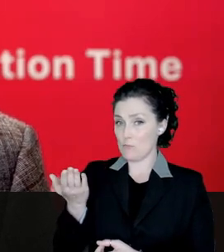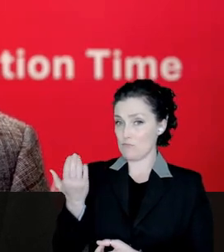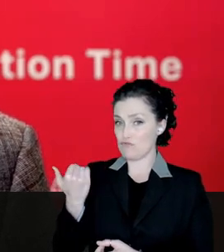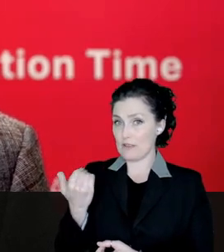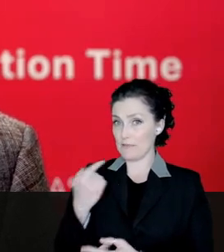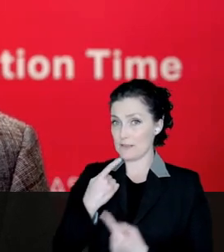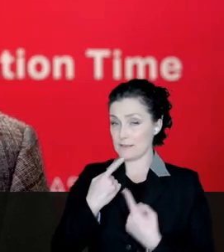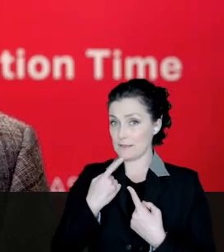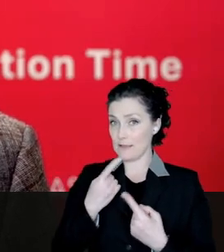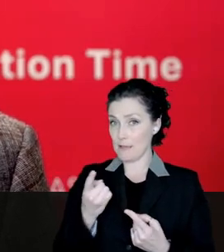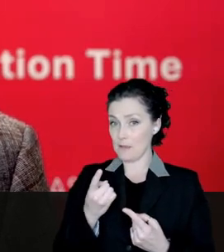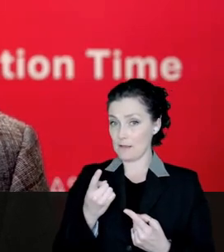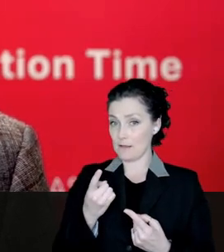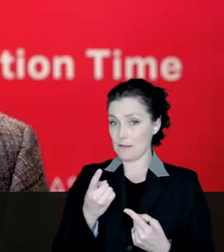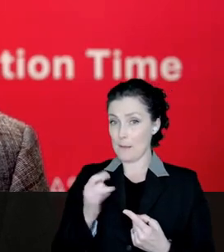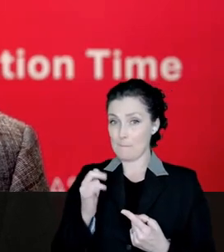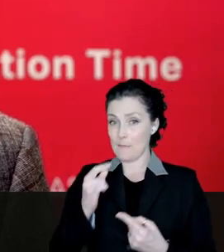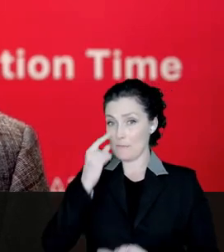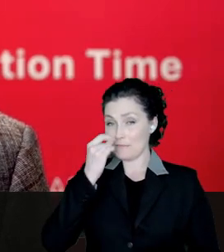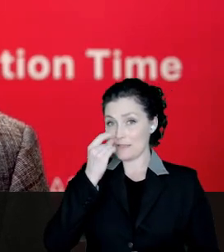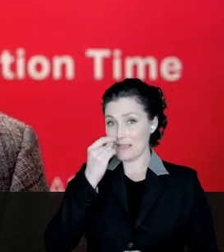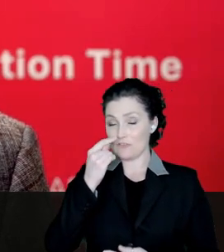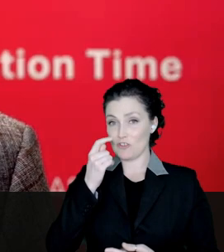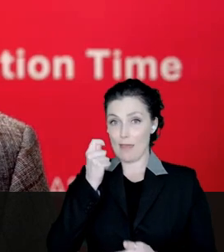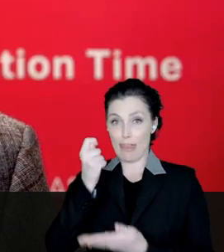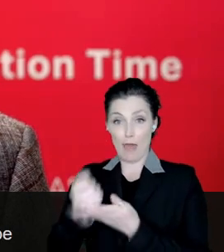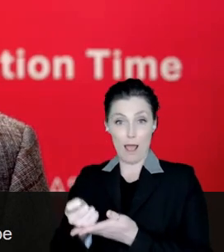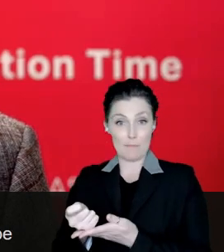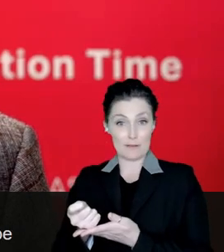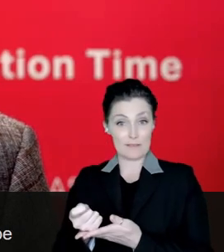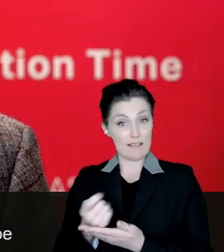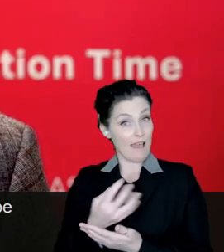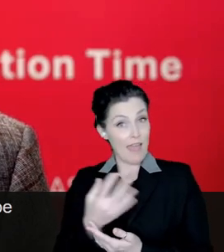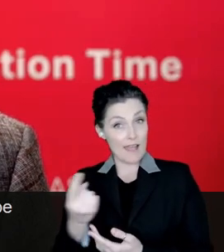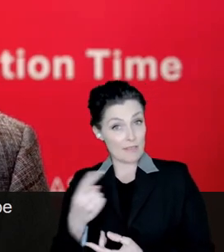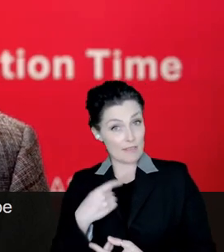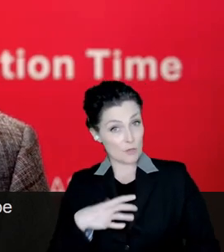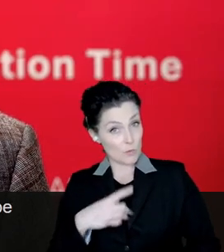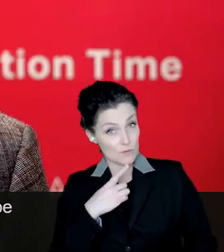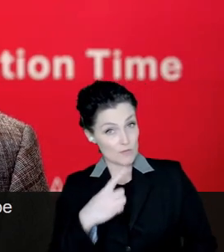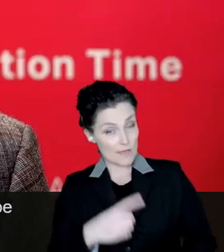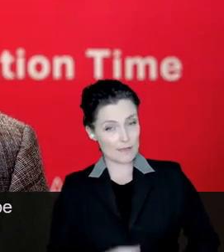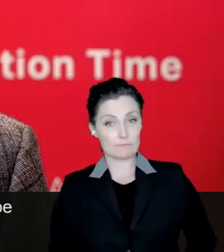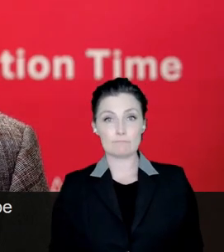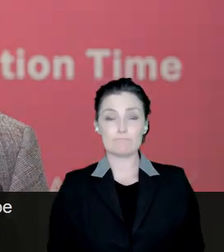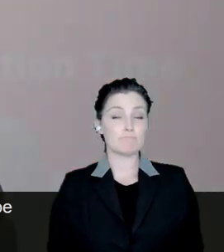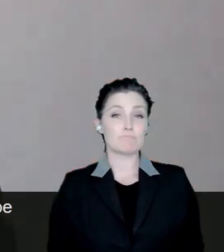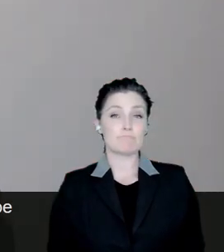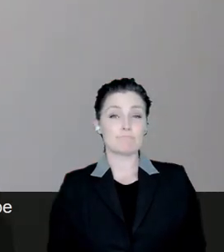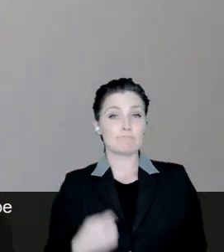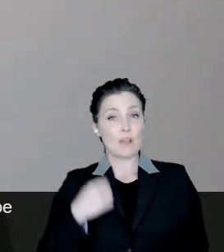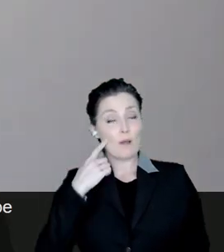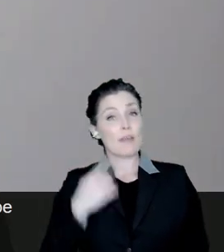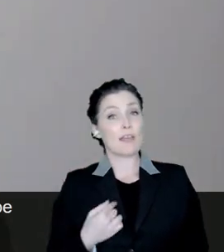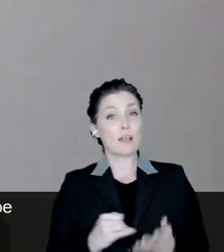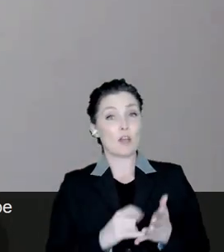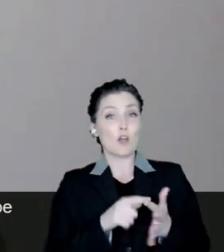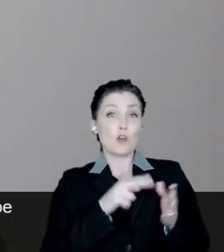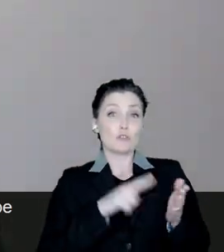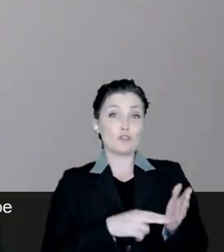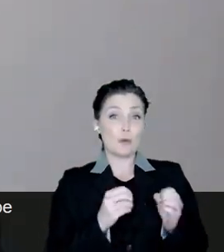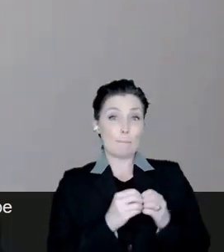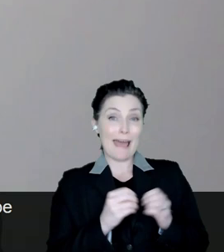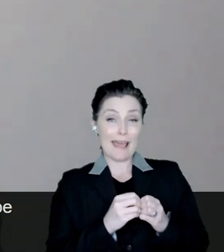statement that may be potentially libelous. Is there anything that you want to say? No, I think Sean Bailey should resign. I think his behaviour has